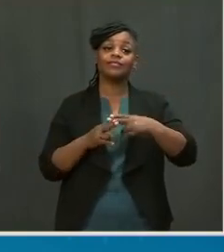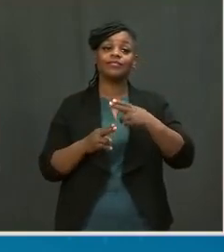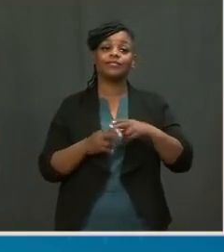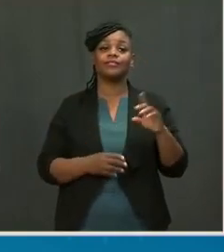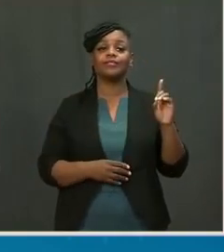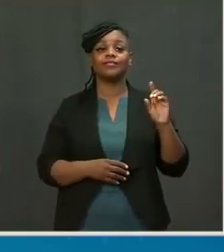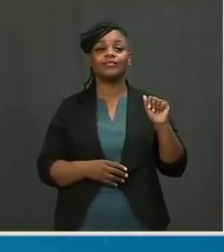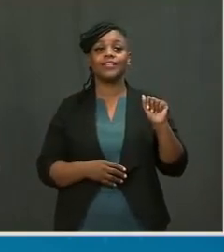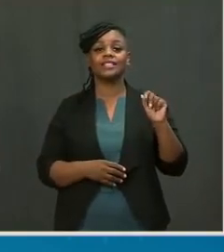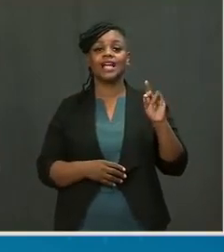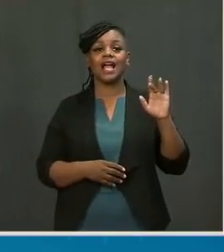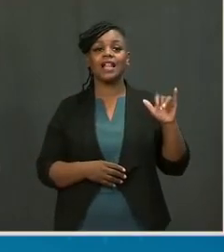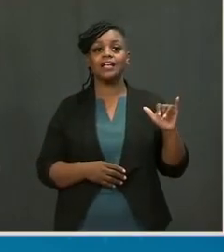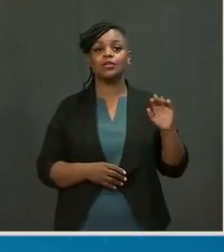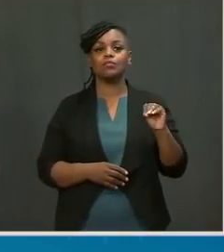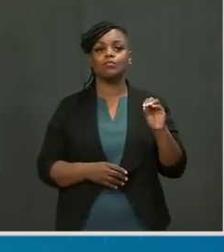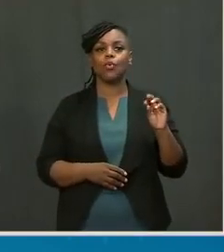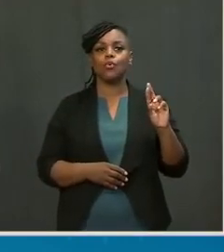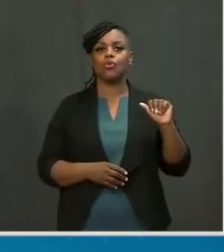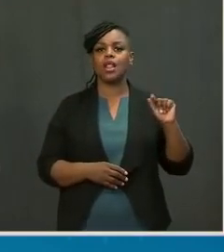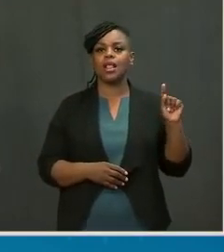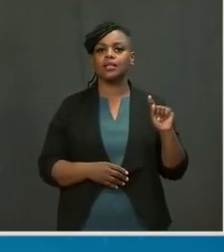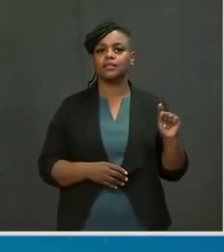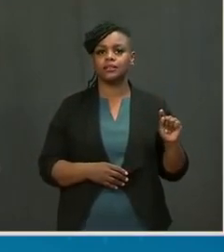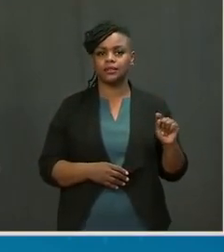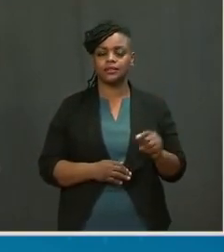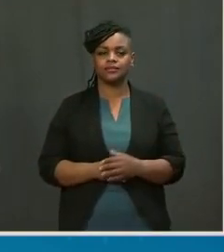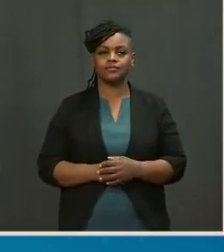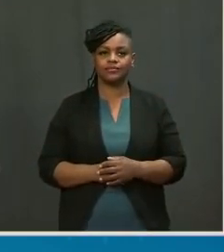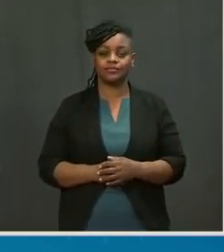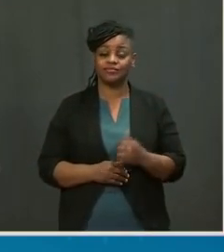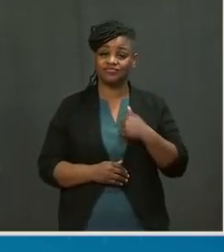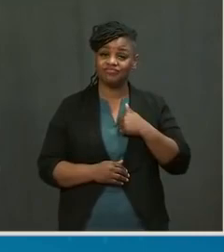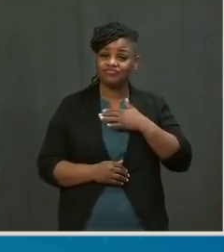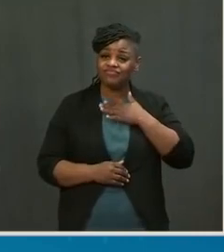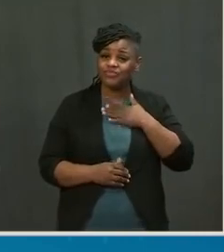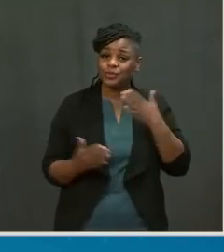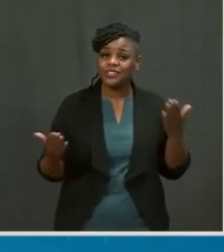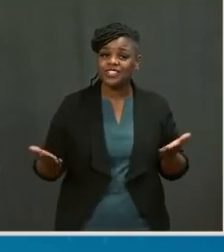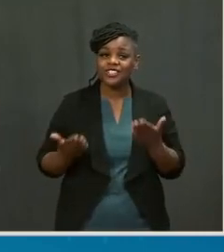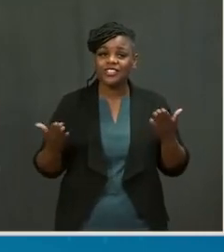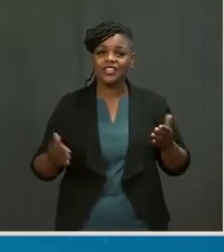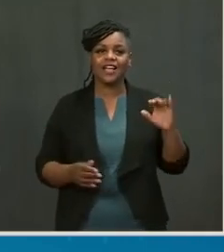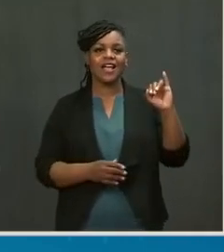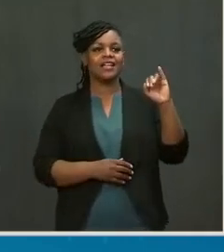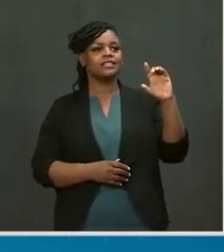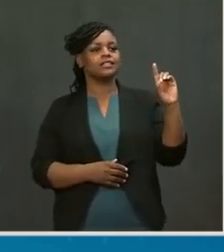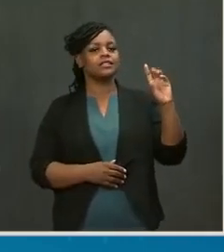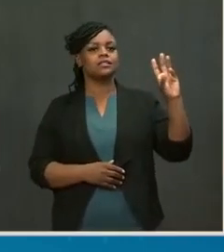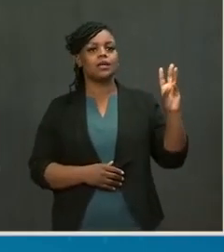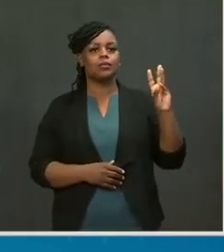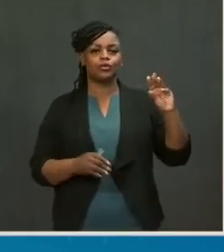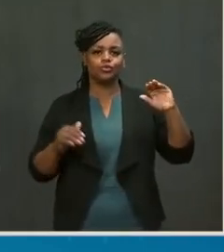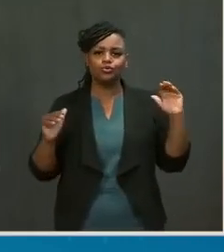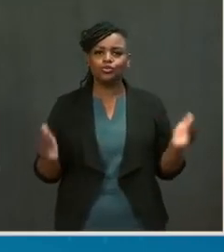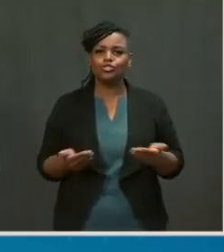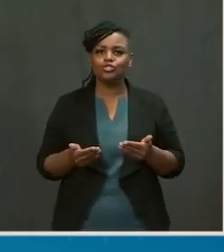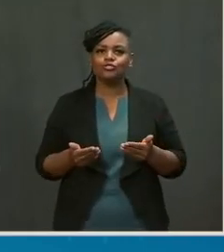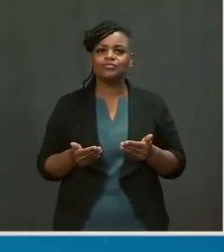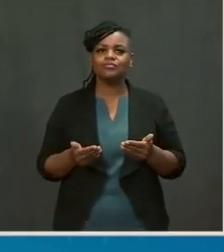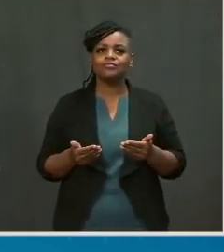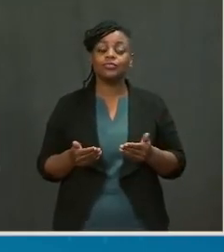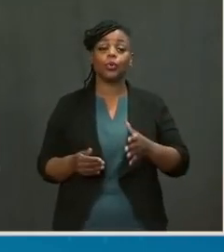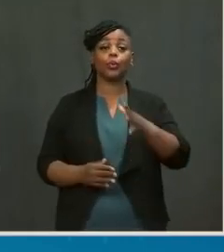absolute honor to be here today to represent the IBEW, the construction industry, women in